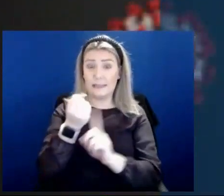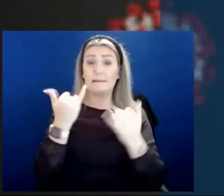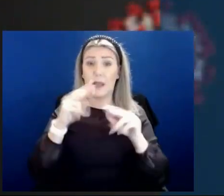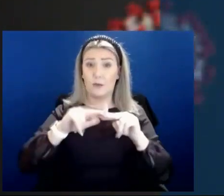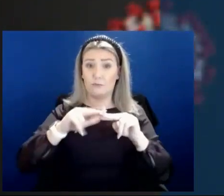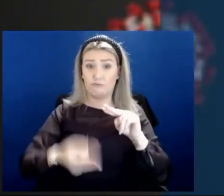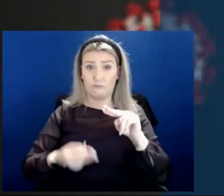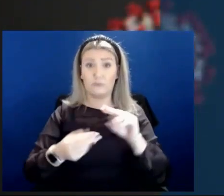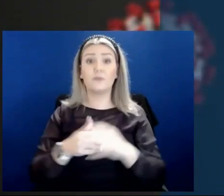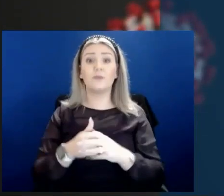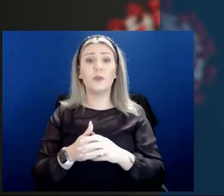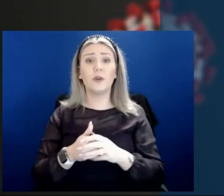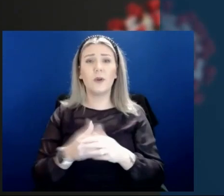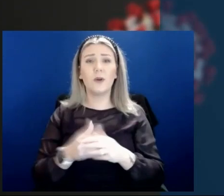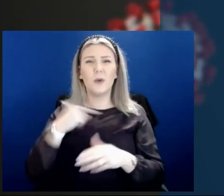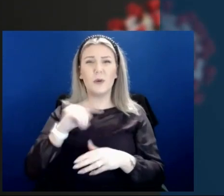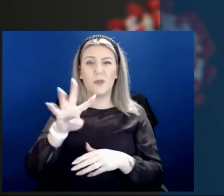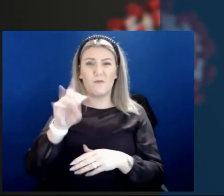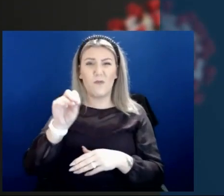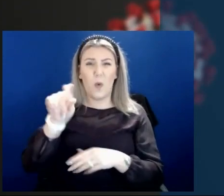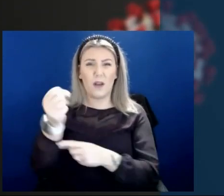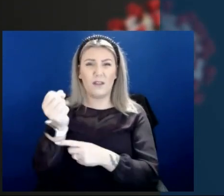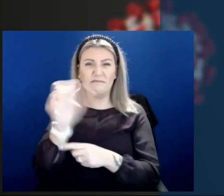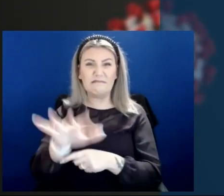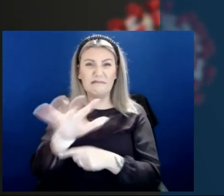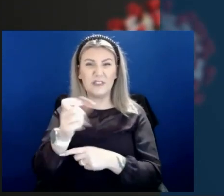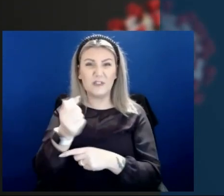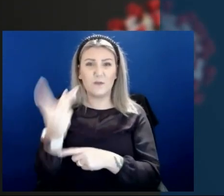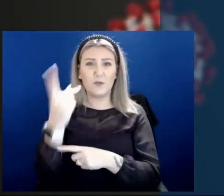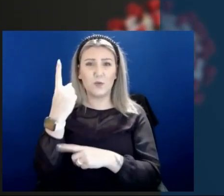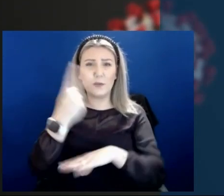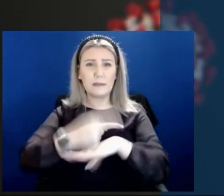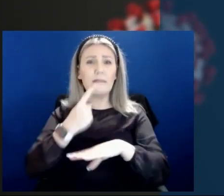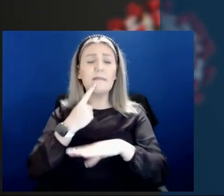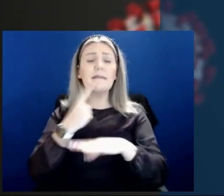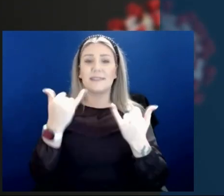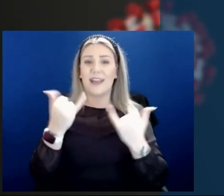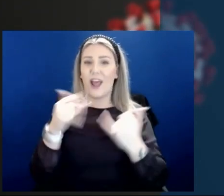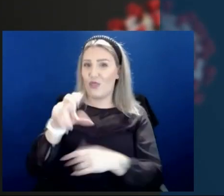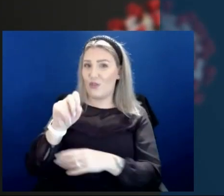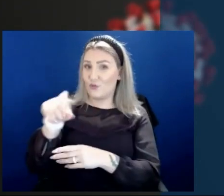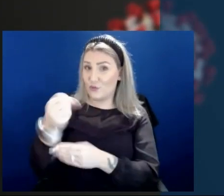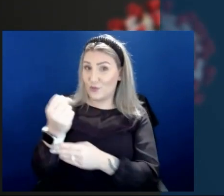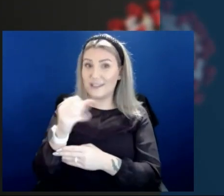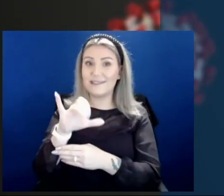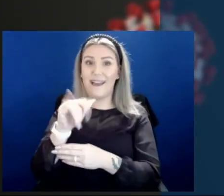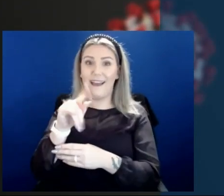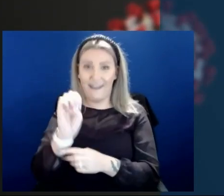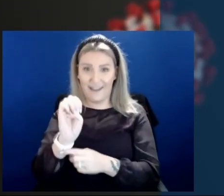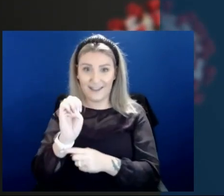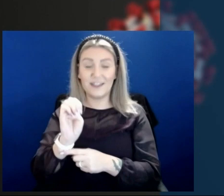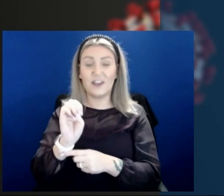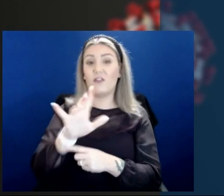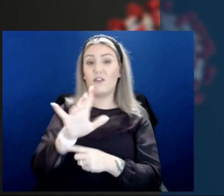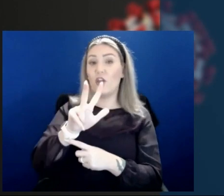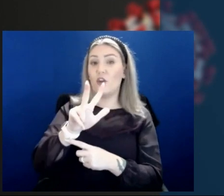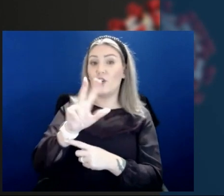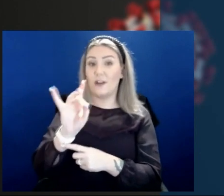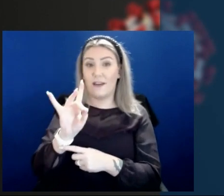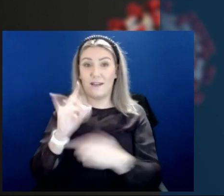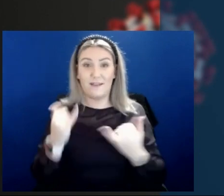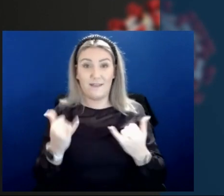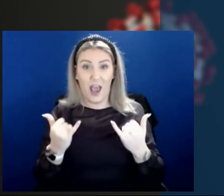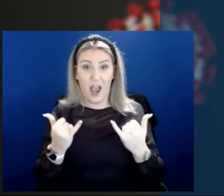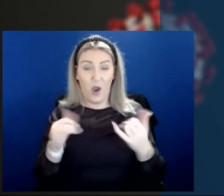We were in the 40s last couple days. I believe we've been in the 30s for active infections. Right now we have 38 active infections, 5